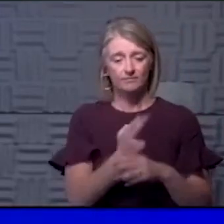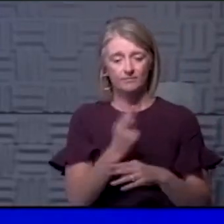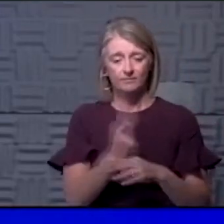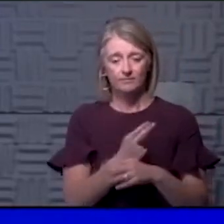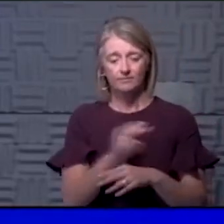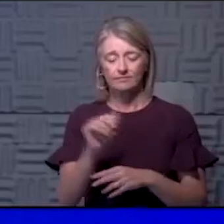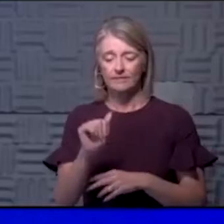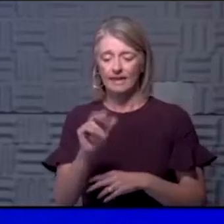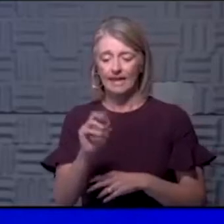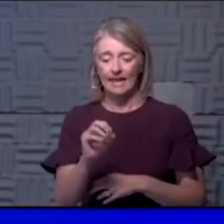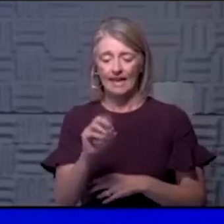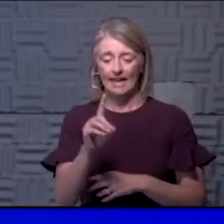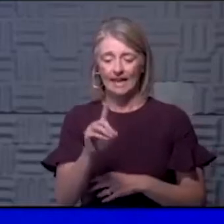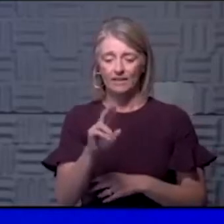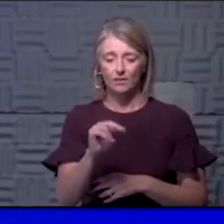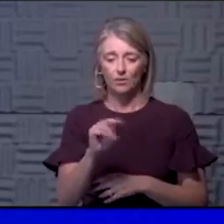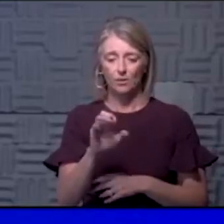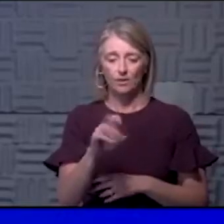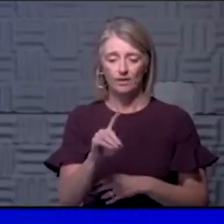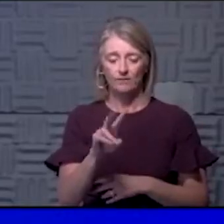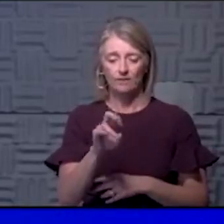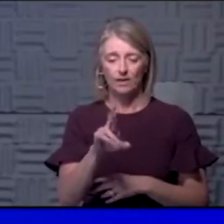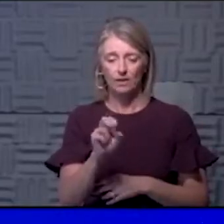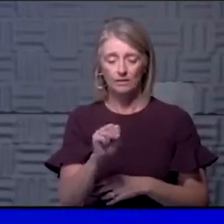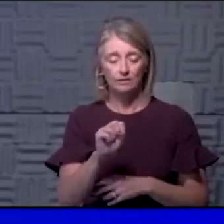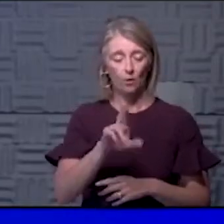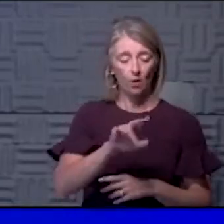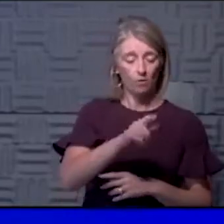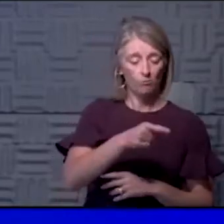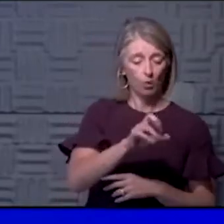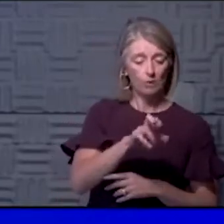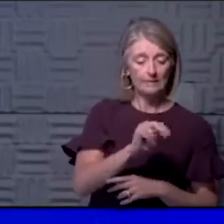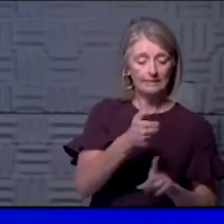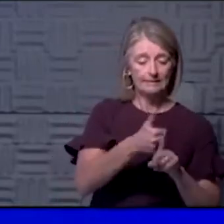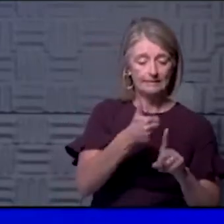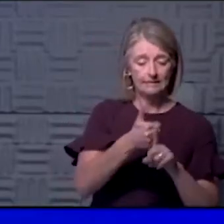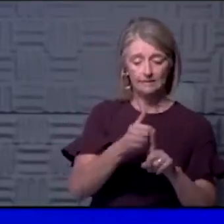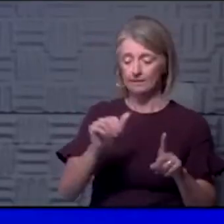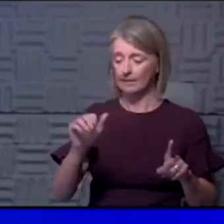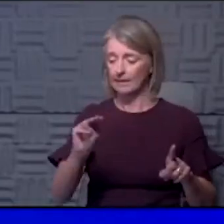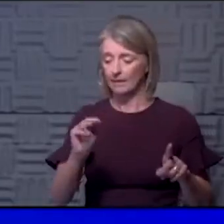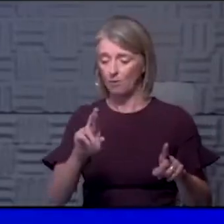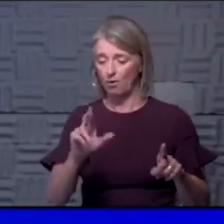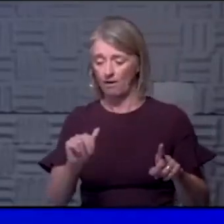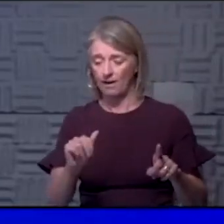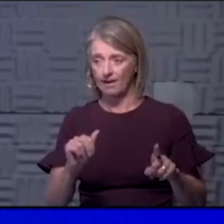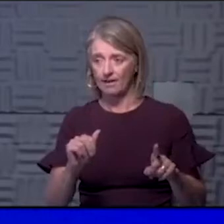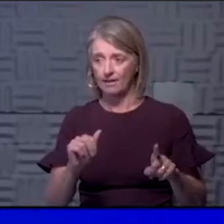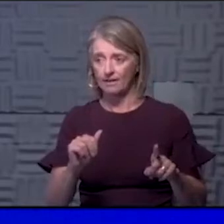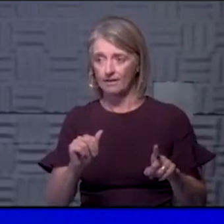the adenovirus, or whether it's just the protein itself, or whether it's the mRNA or